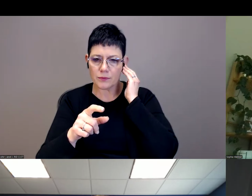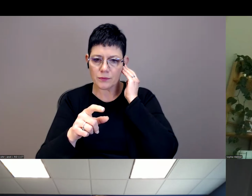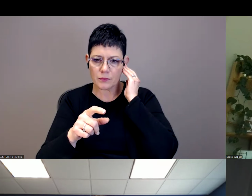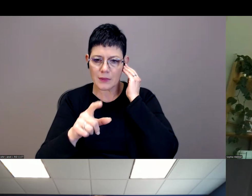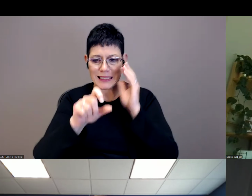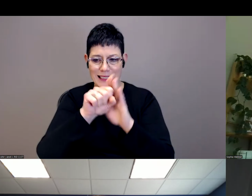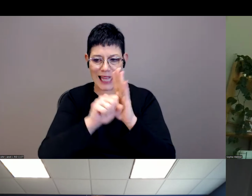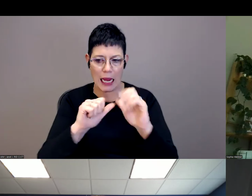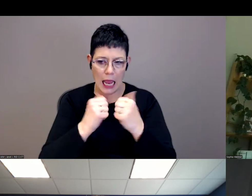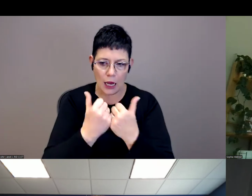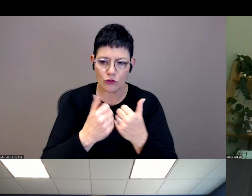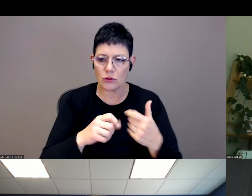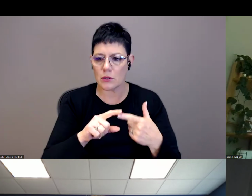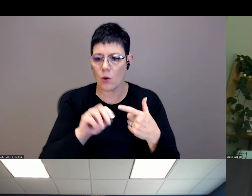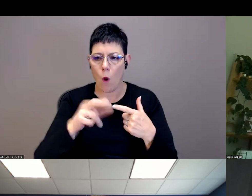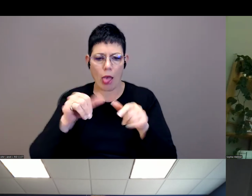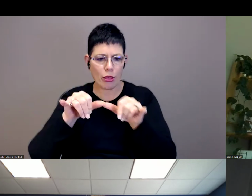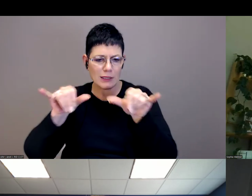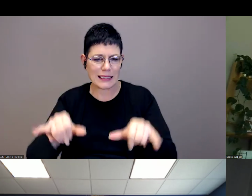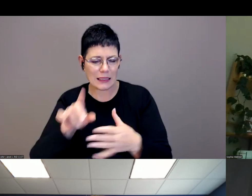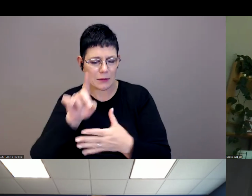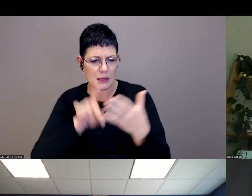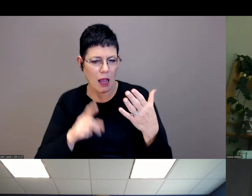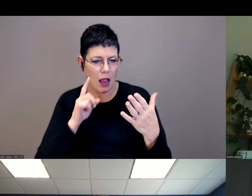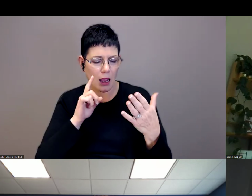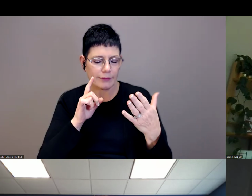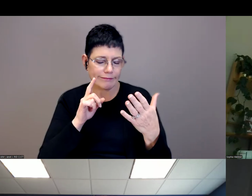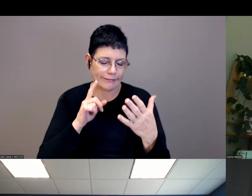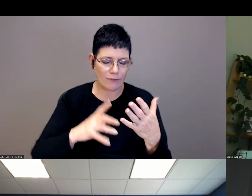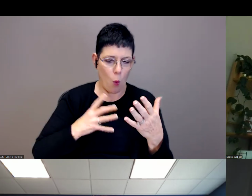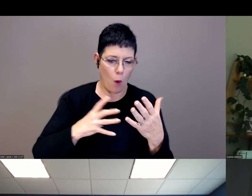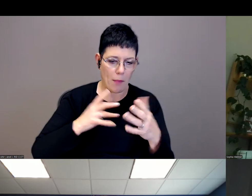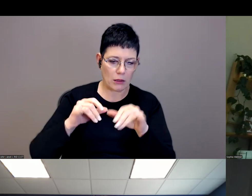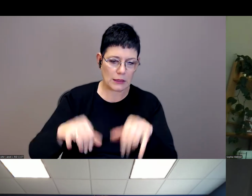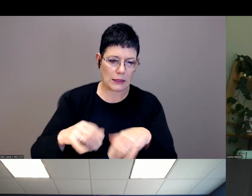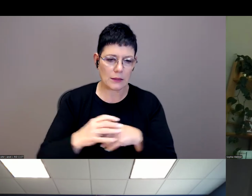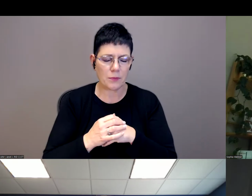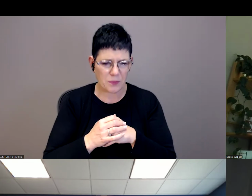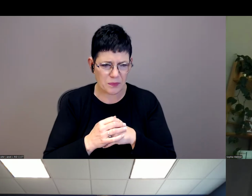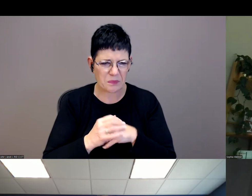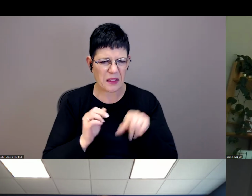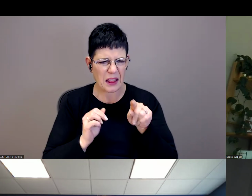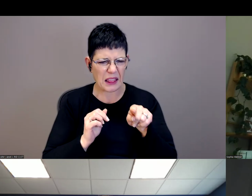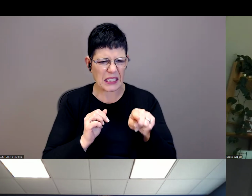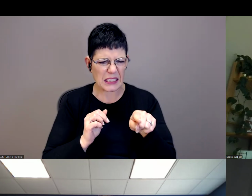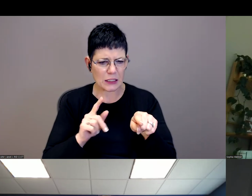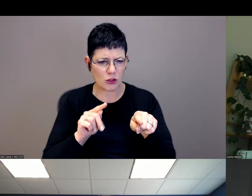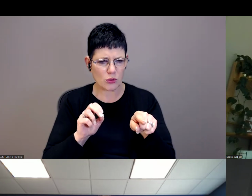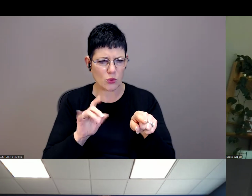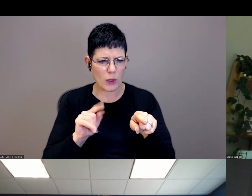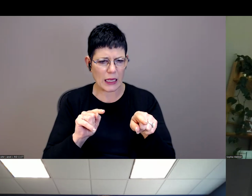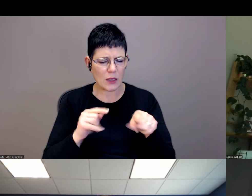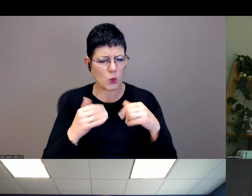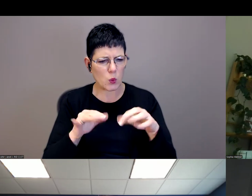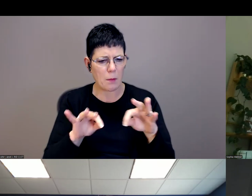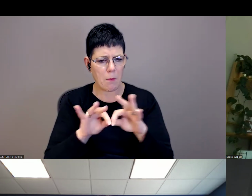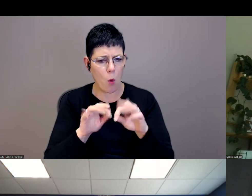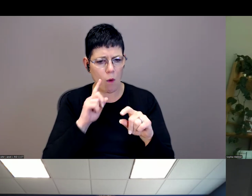agencies or other systems kind of design places, this engagement is so important